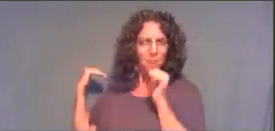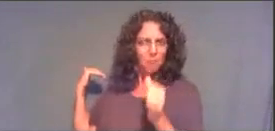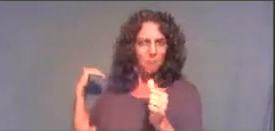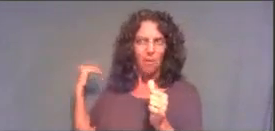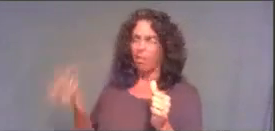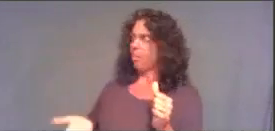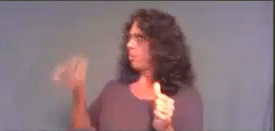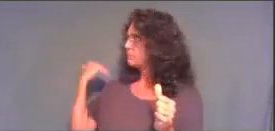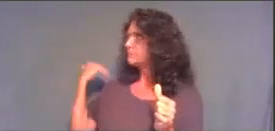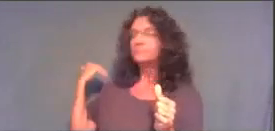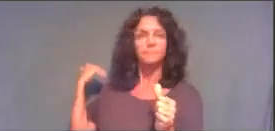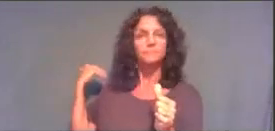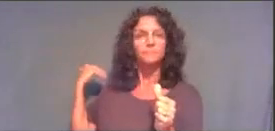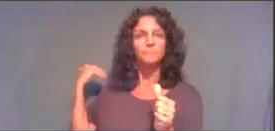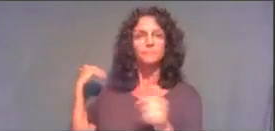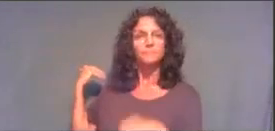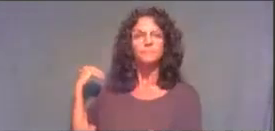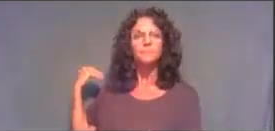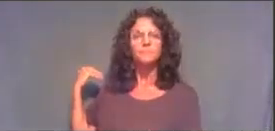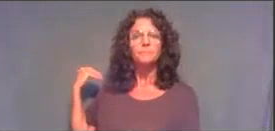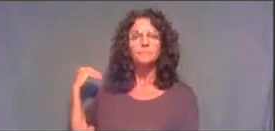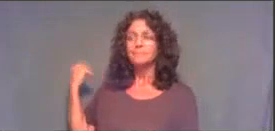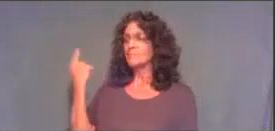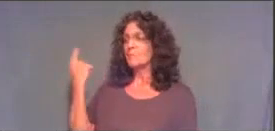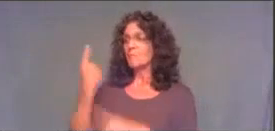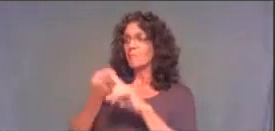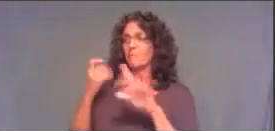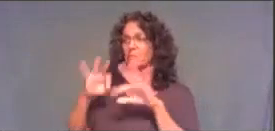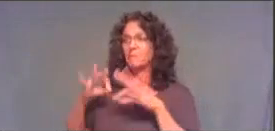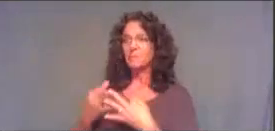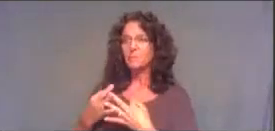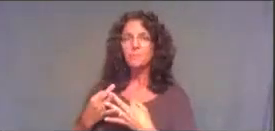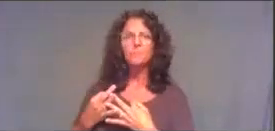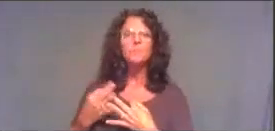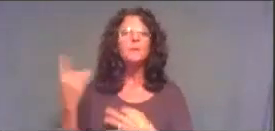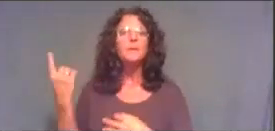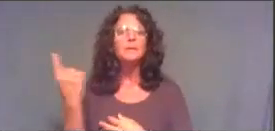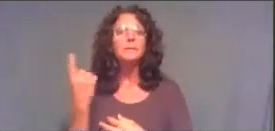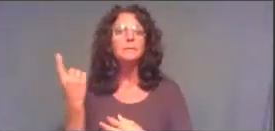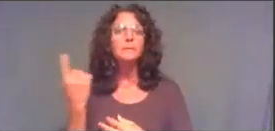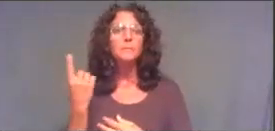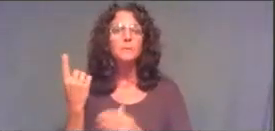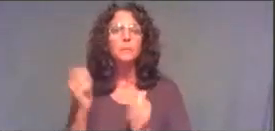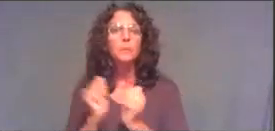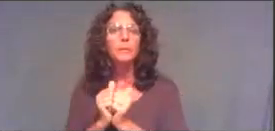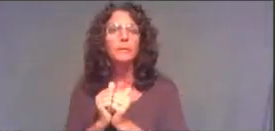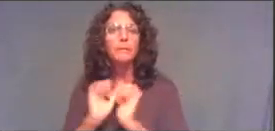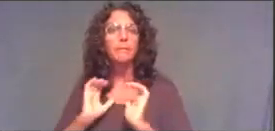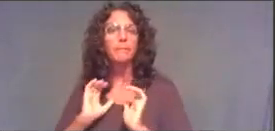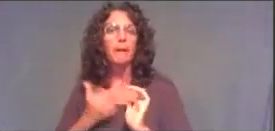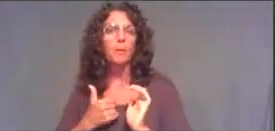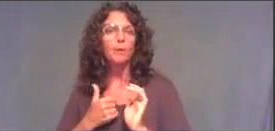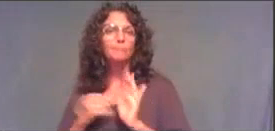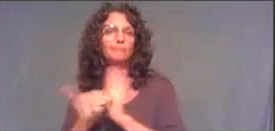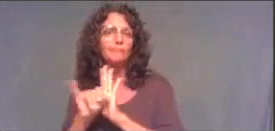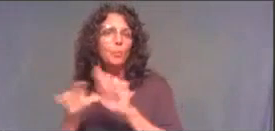can be something that has happened to someone in our family, or happened to someone within like our identity groups, or